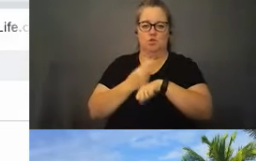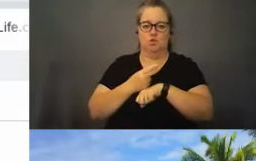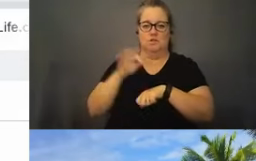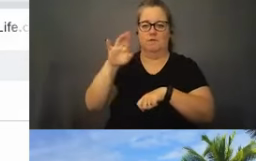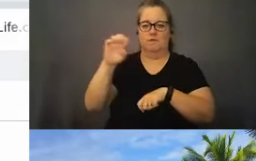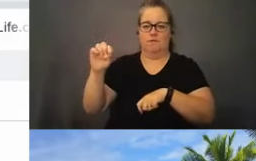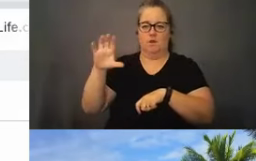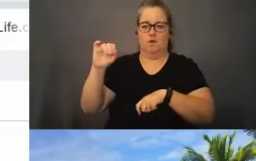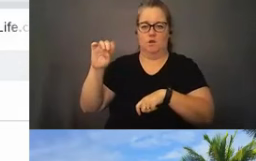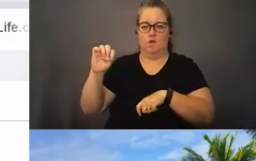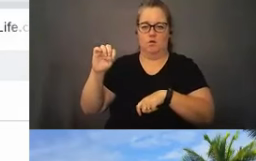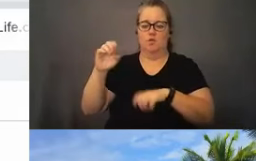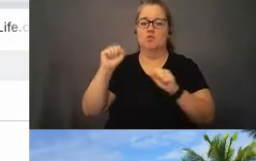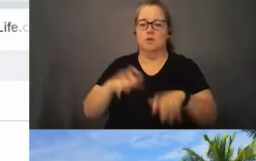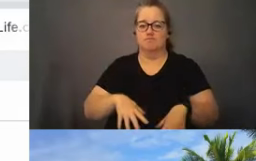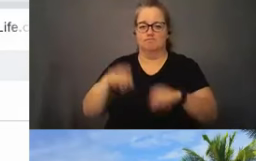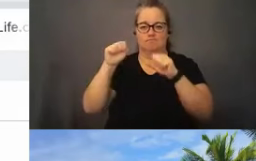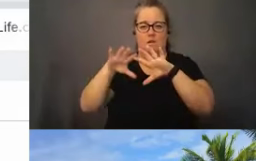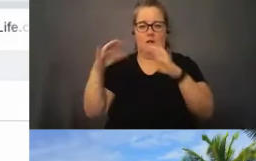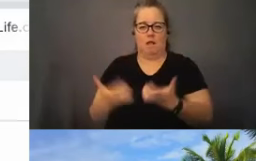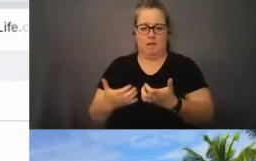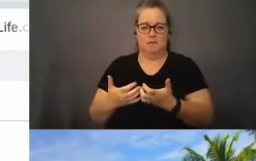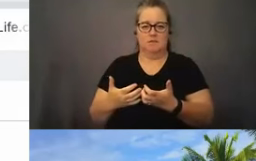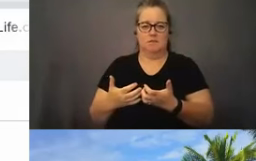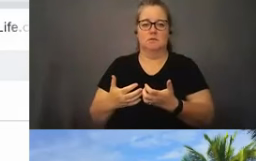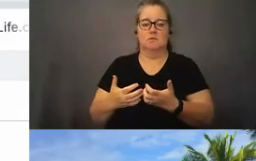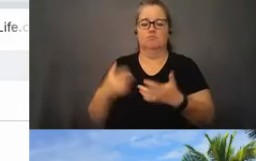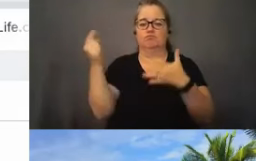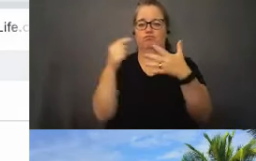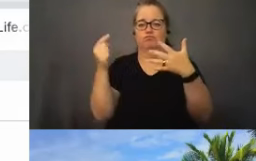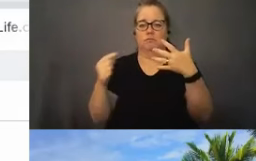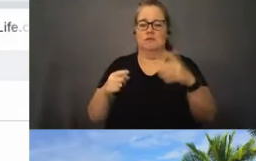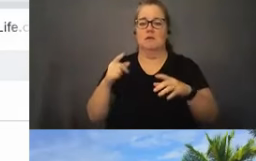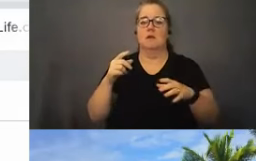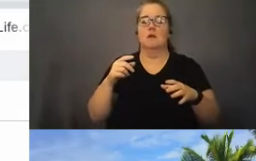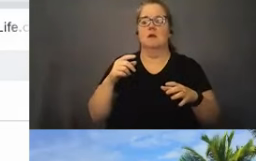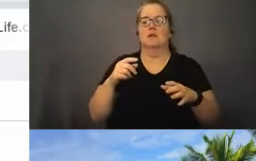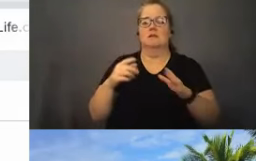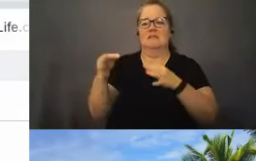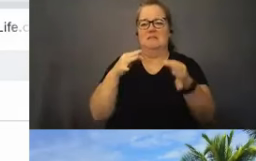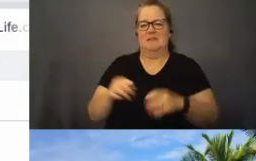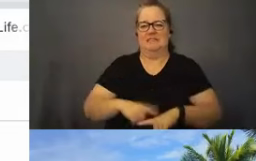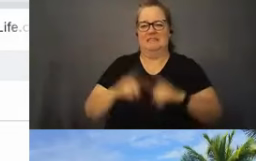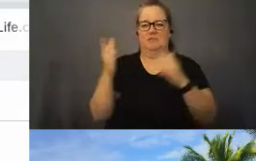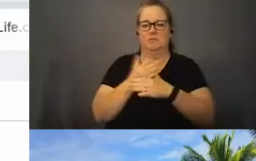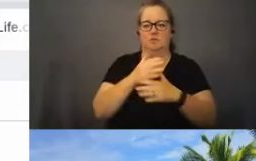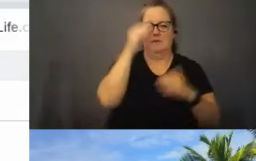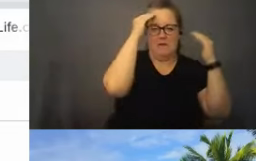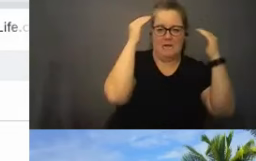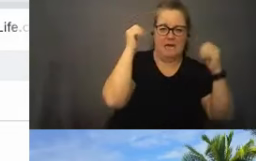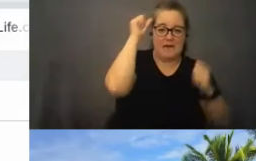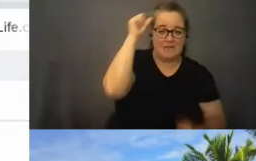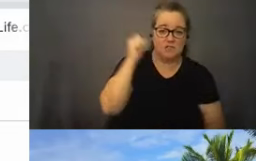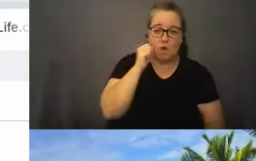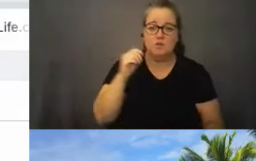can take the whole CPR course, which will go through the differences between adults, children, and infants, if you have to do CPR in different